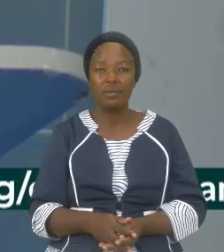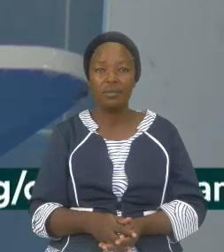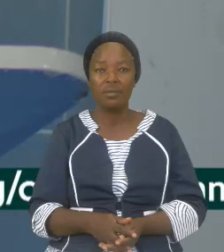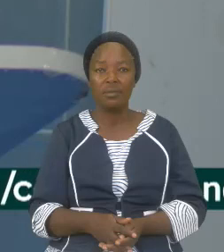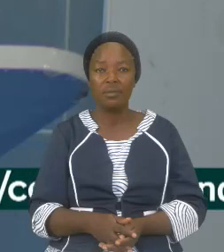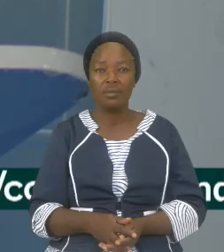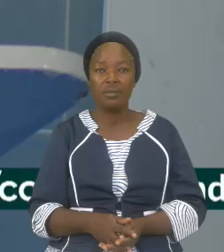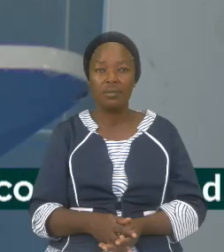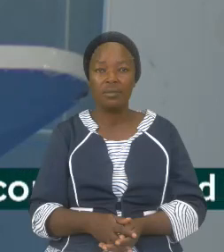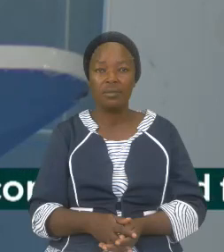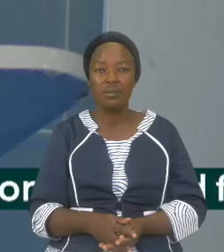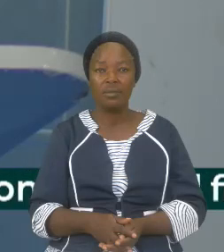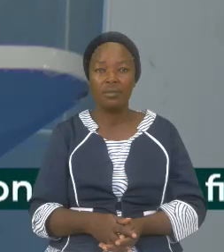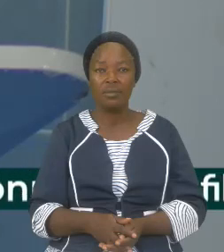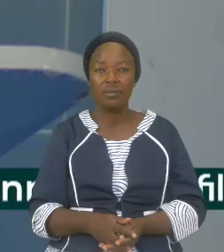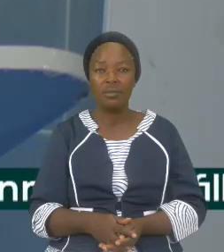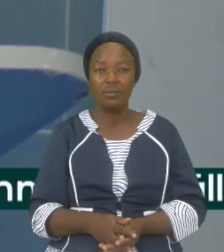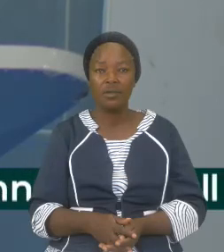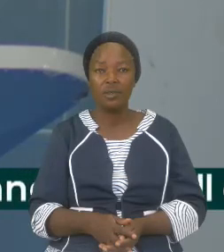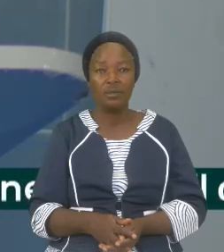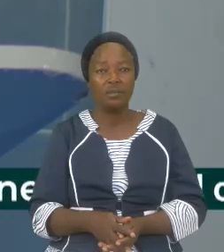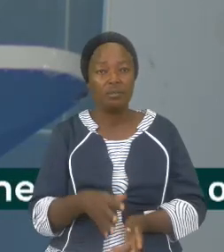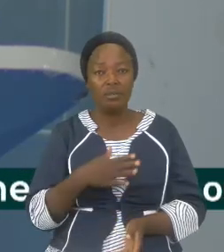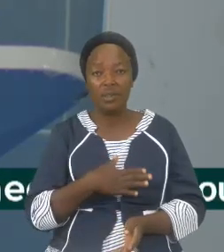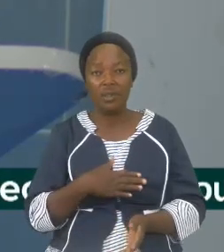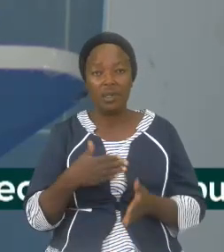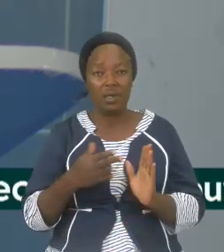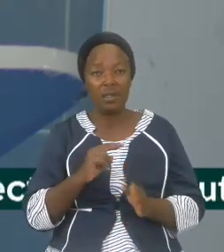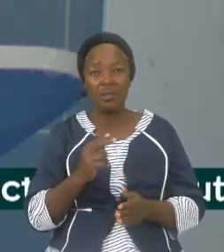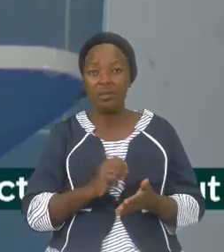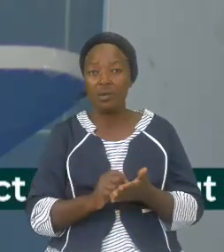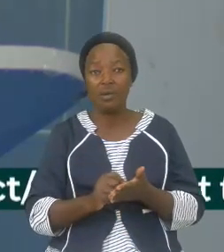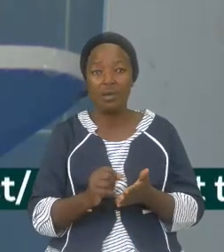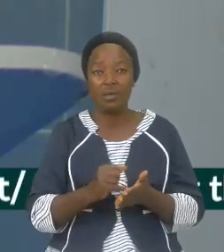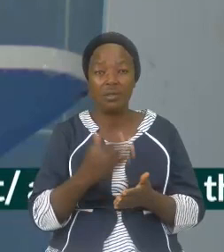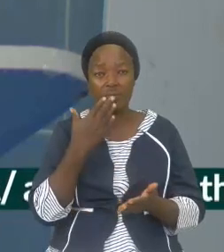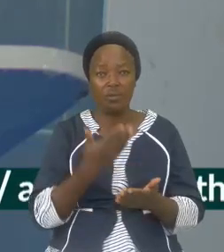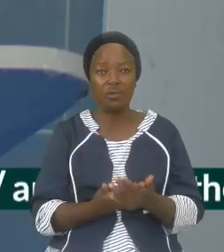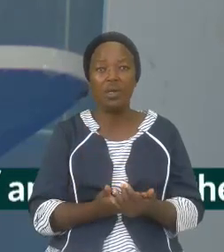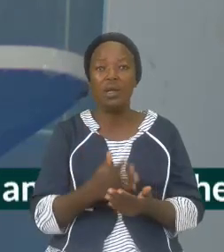Let's be thorough about it and make sure